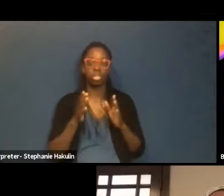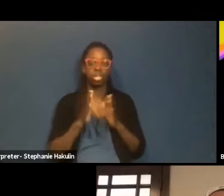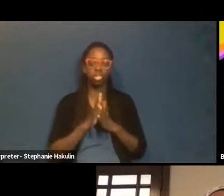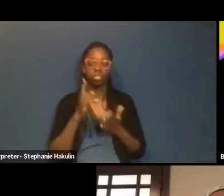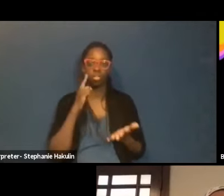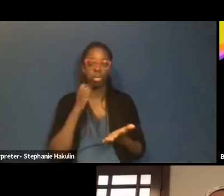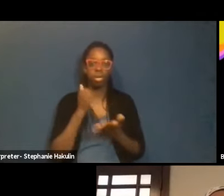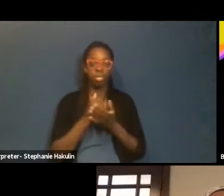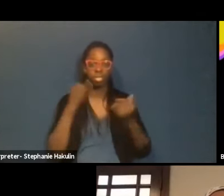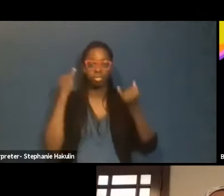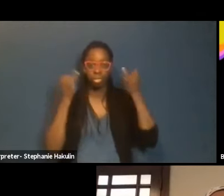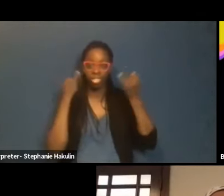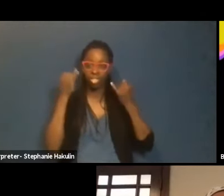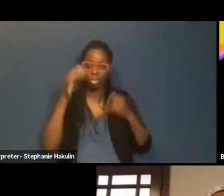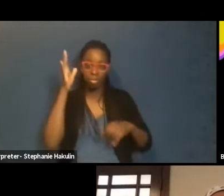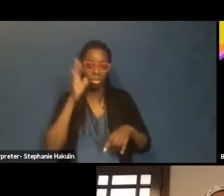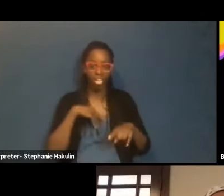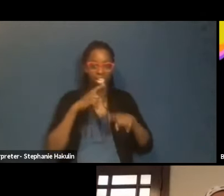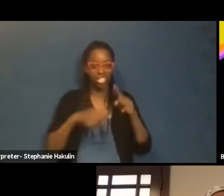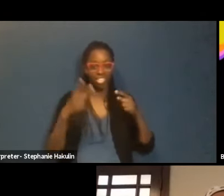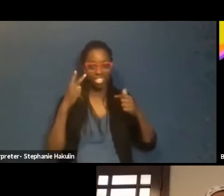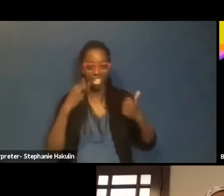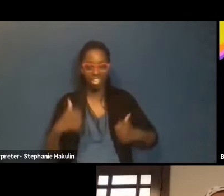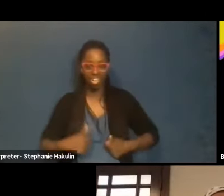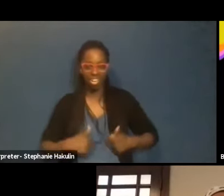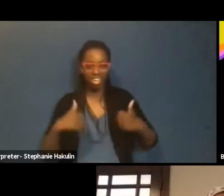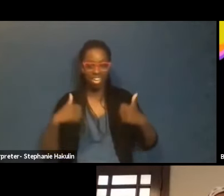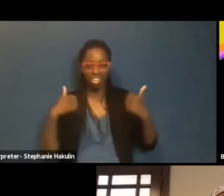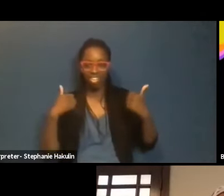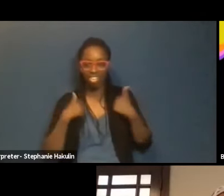how do he move under pressure? The difference between choosing and beggars.